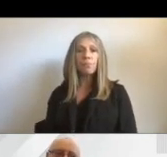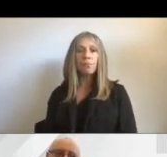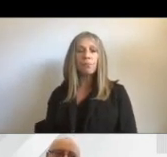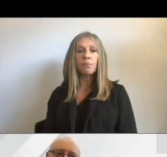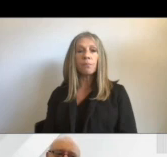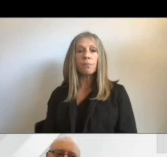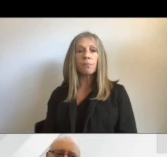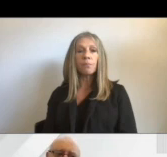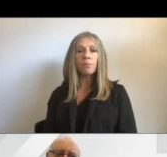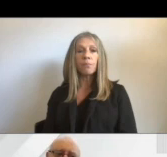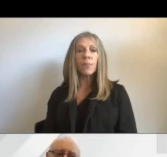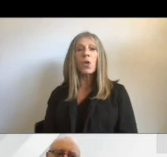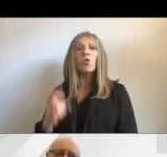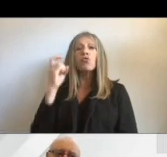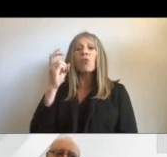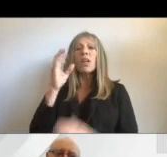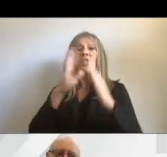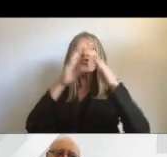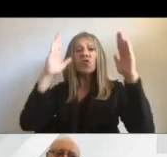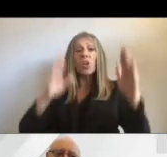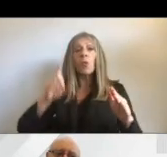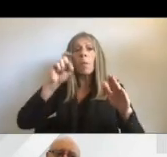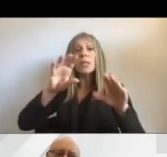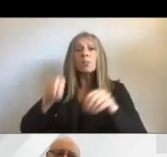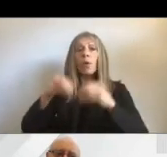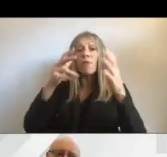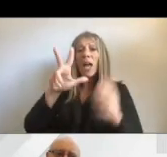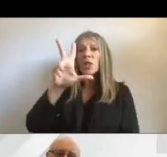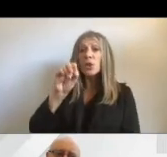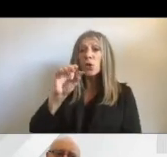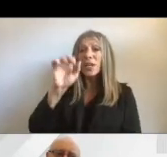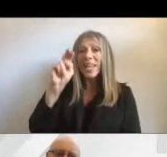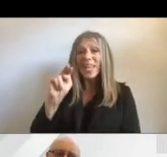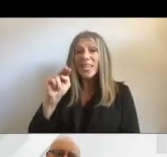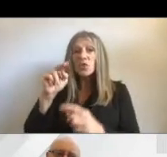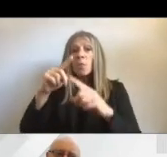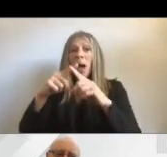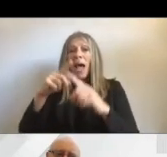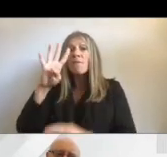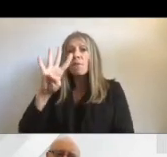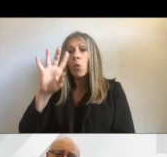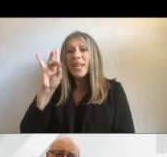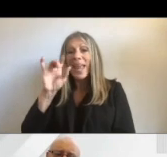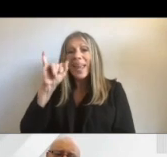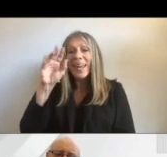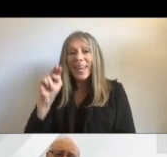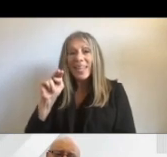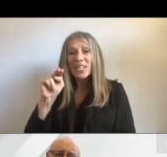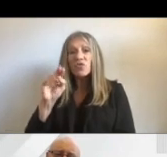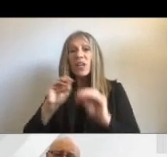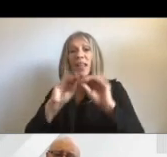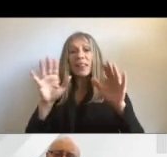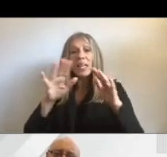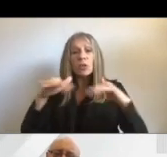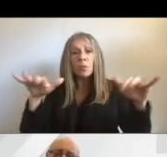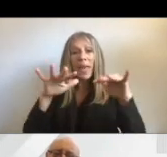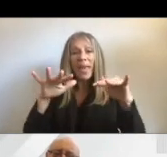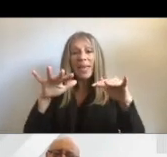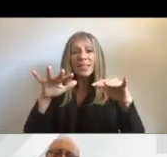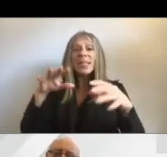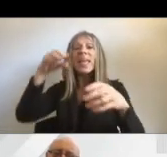that are used at intersections having exclusive pedestrian phasing must be patterned after the model walk sign is on for